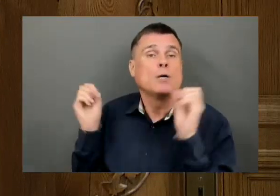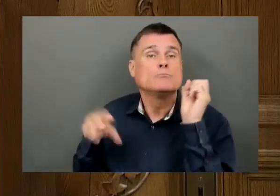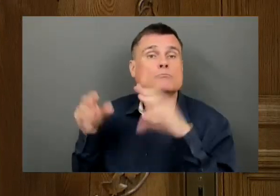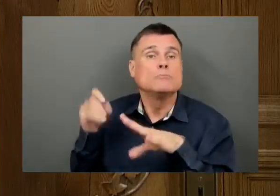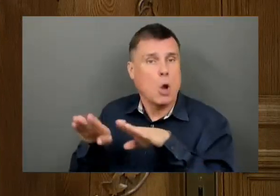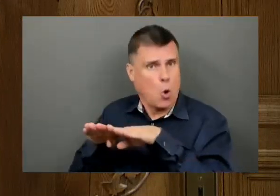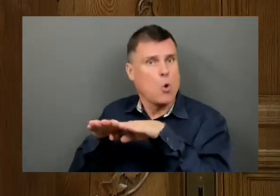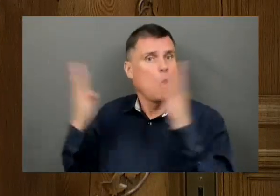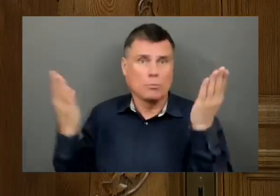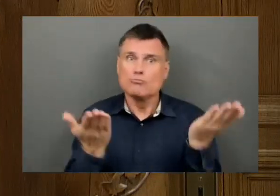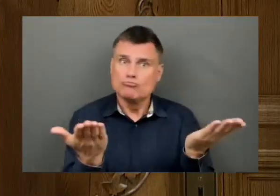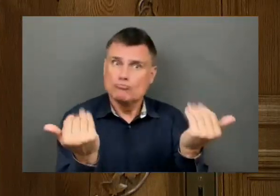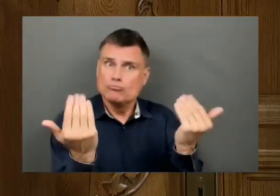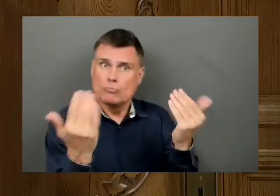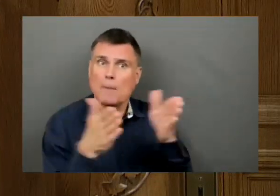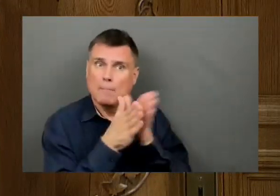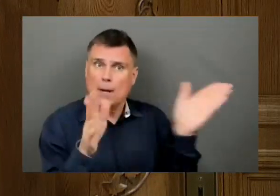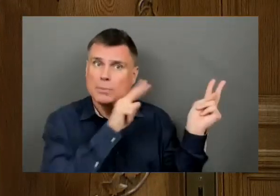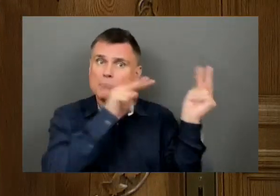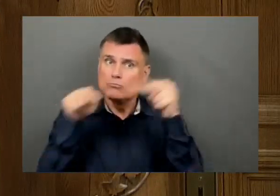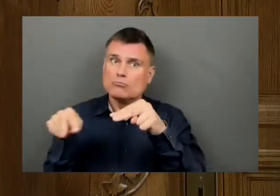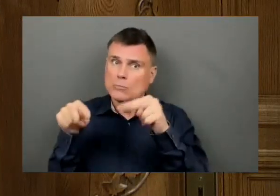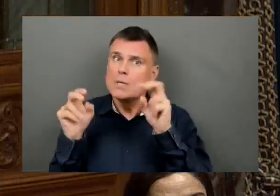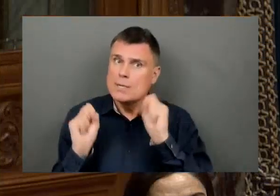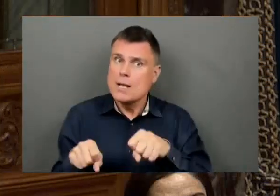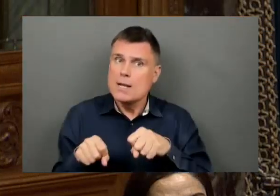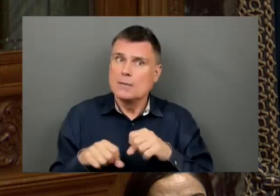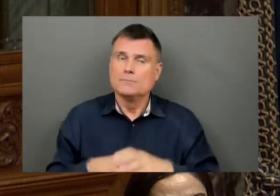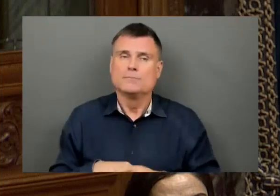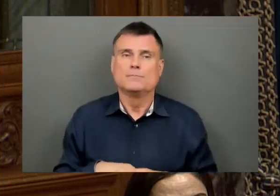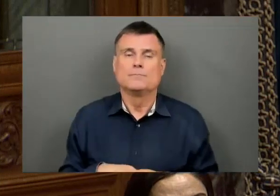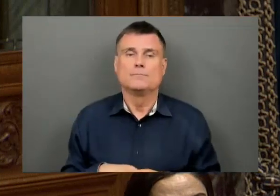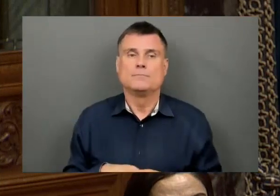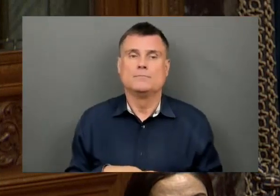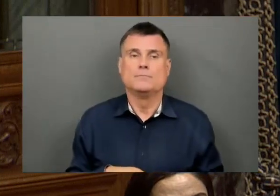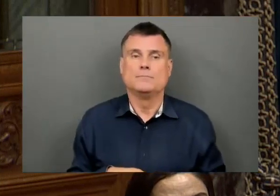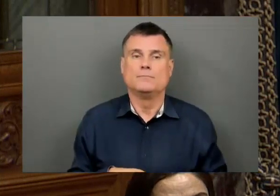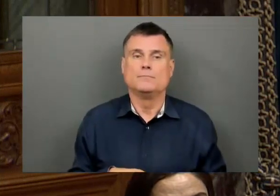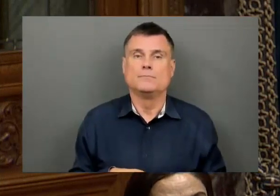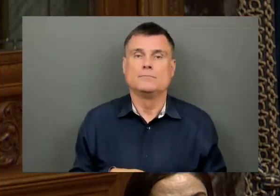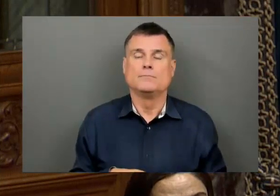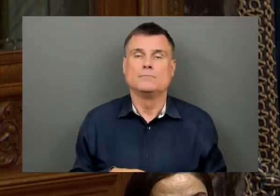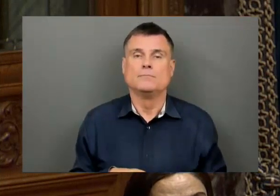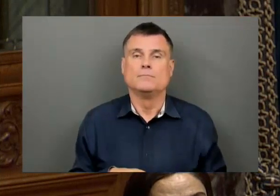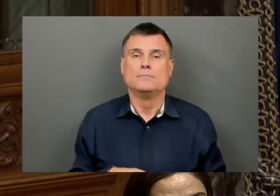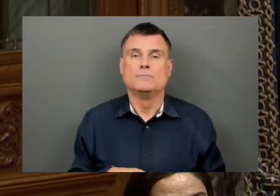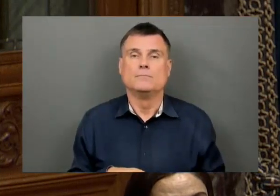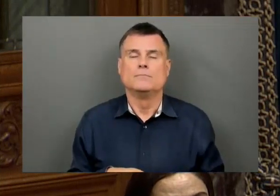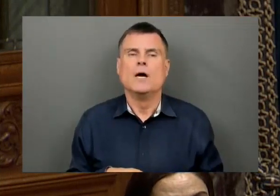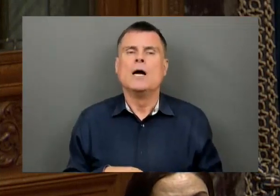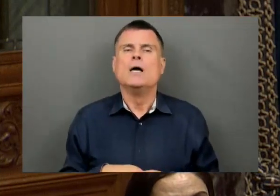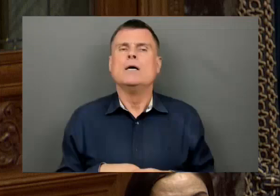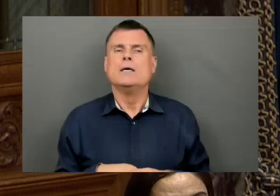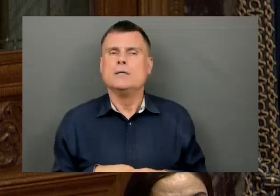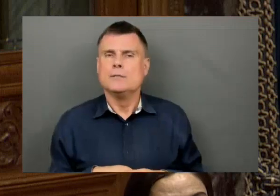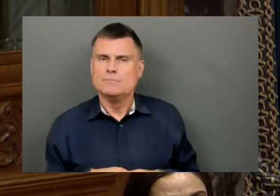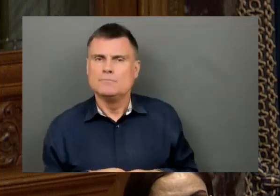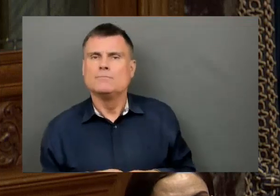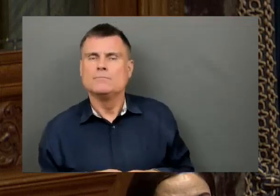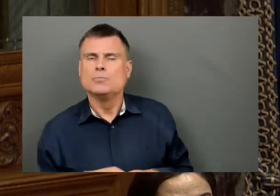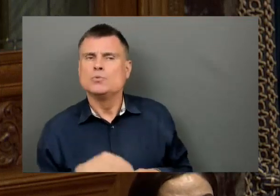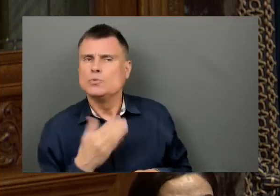House Leader, third party supplemental. Mr. Speaker, I remember, and maybe I can remind the minister, of when the minister